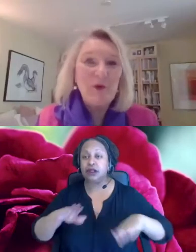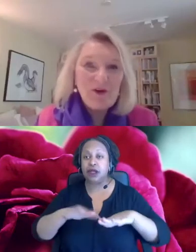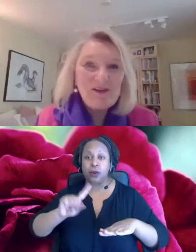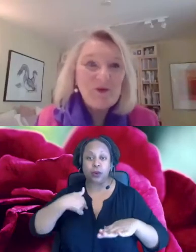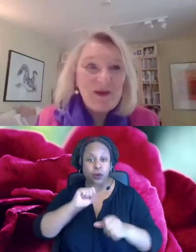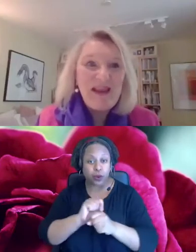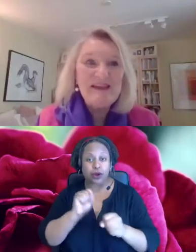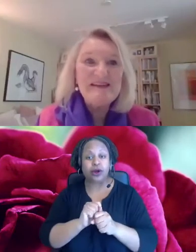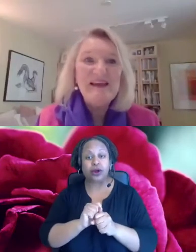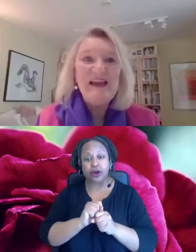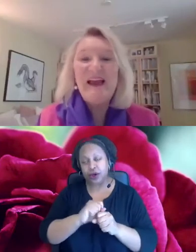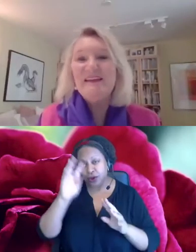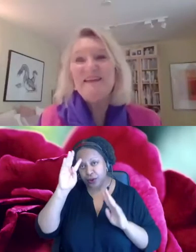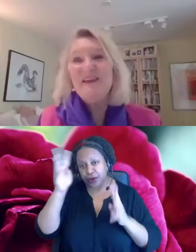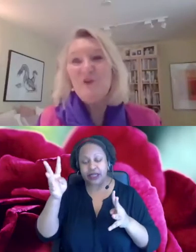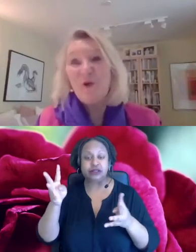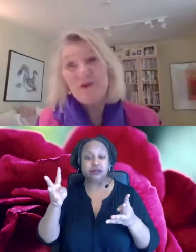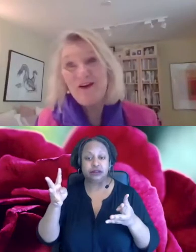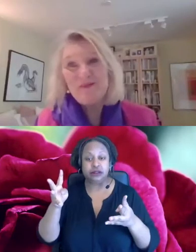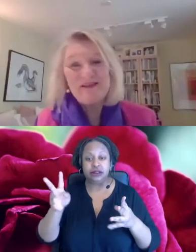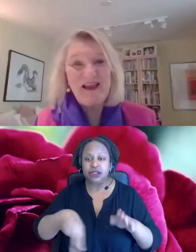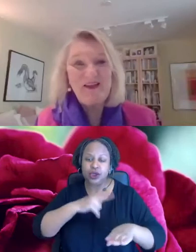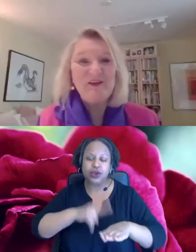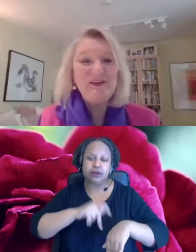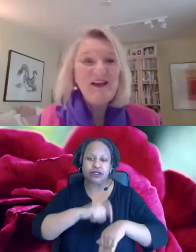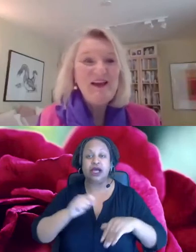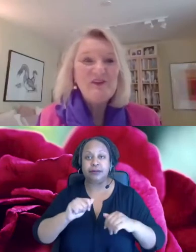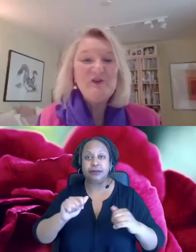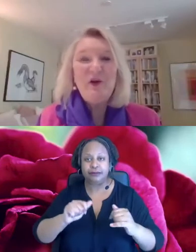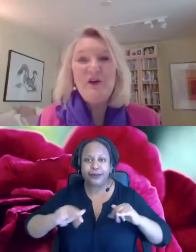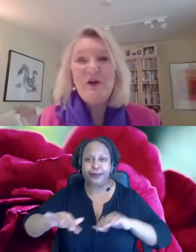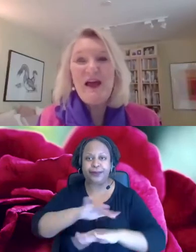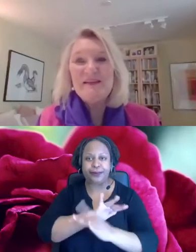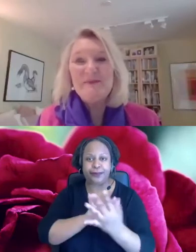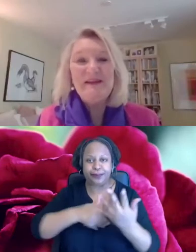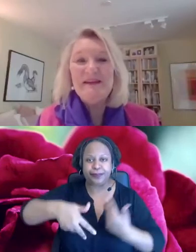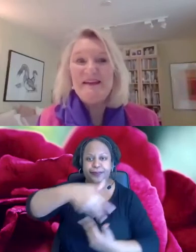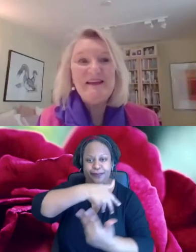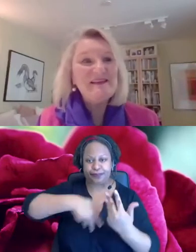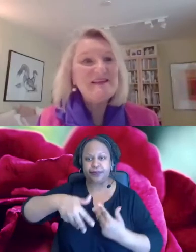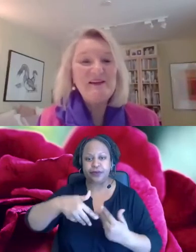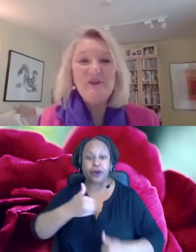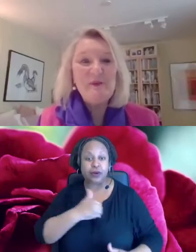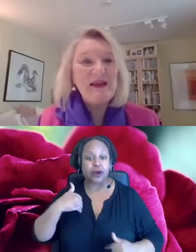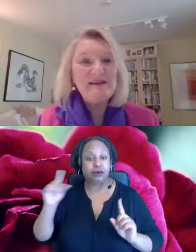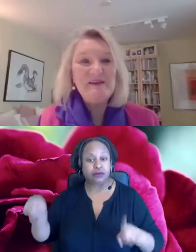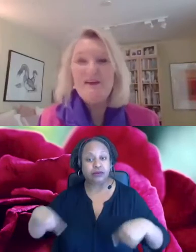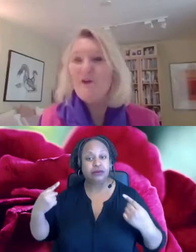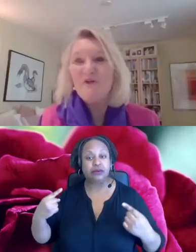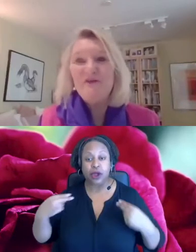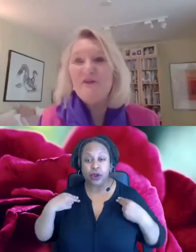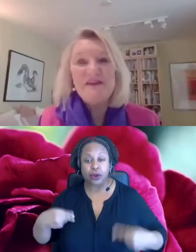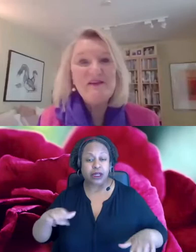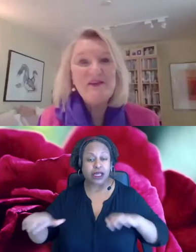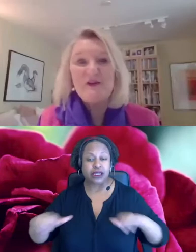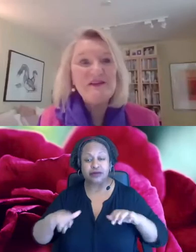we work, create, and in normal times gather. Toronto has been indeed the site of human activity for